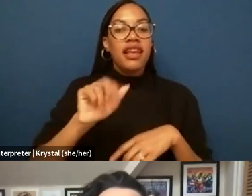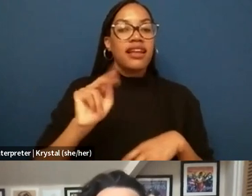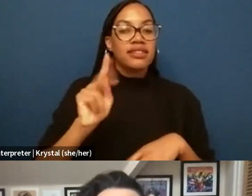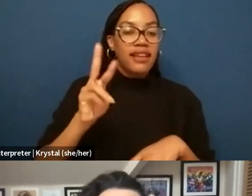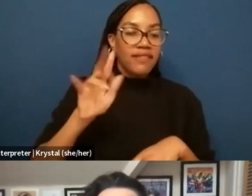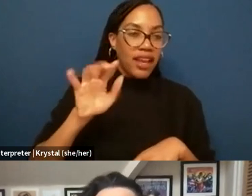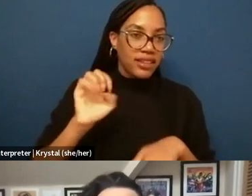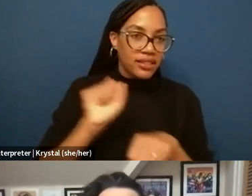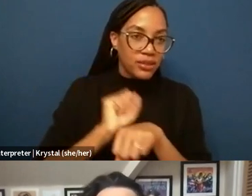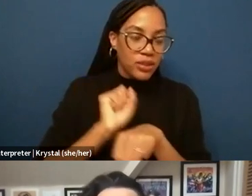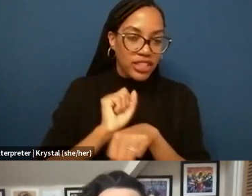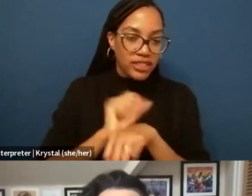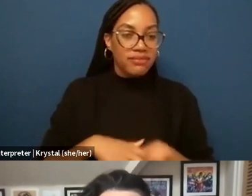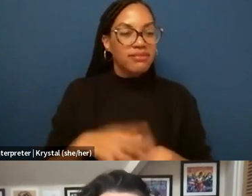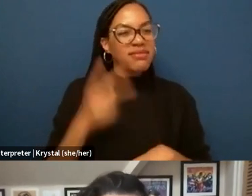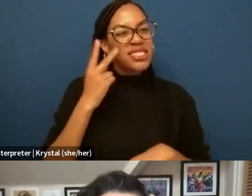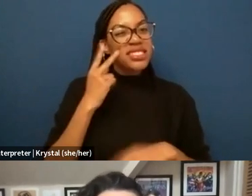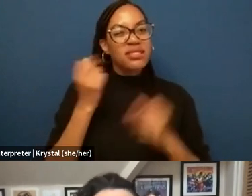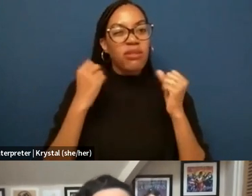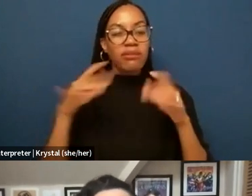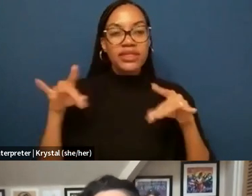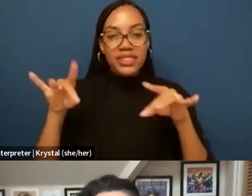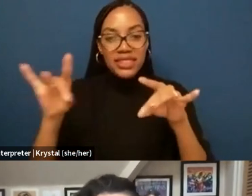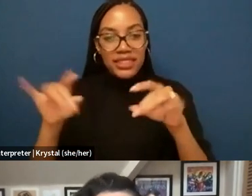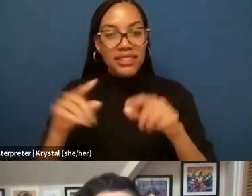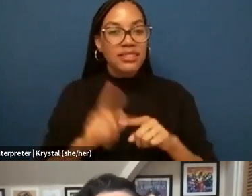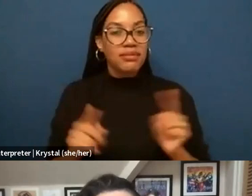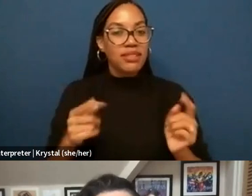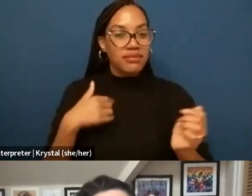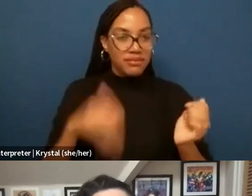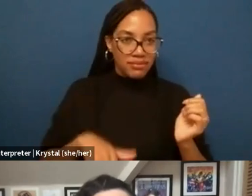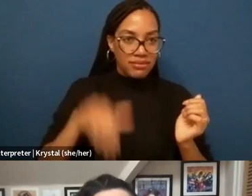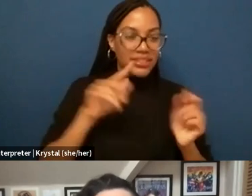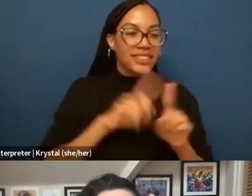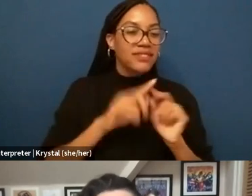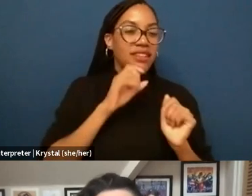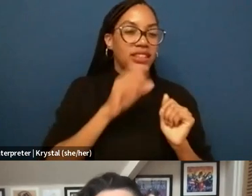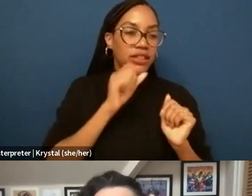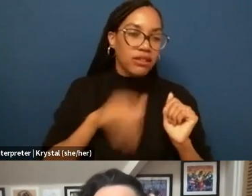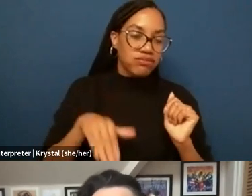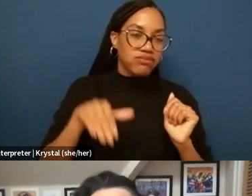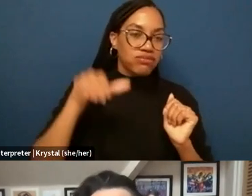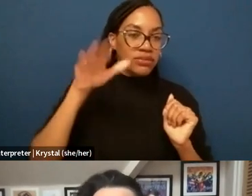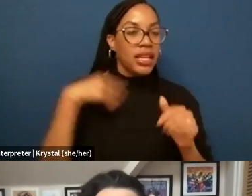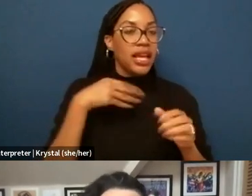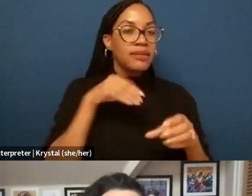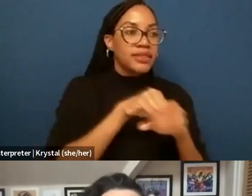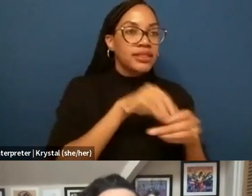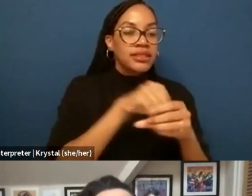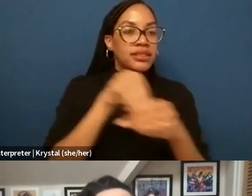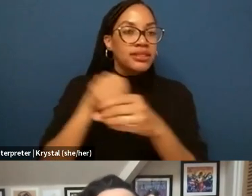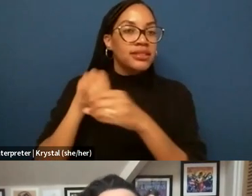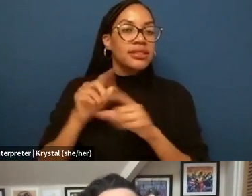still there, right? Like I am every age I've ever been. Similarly, I'm in all these movements, even if I move in them a little bit